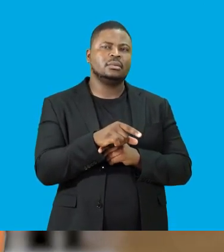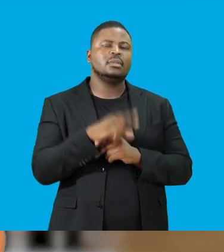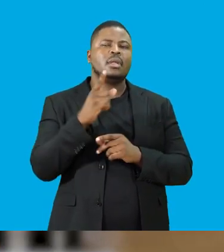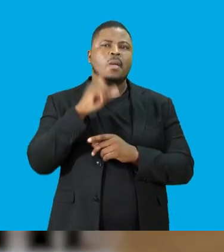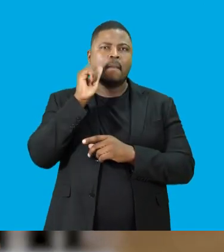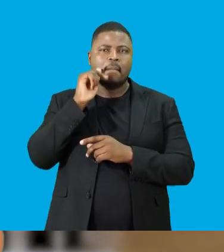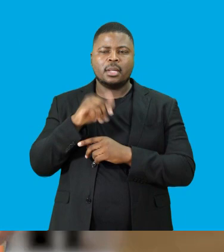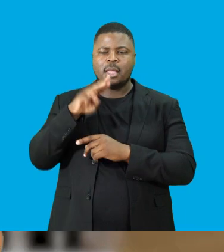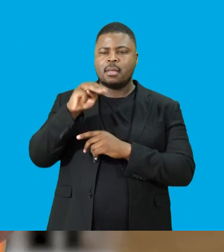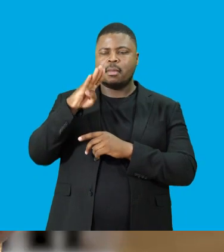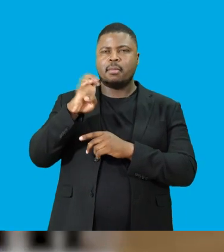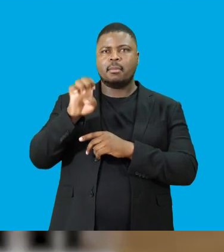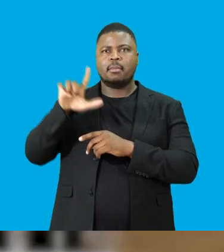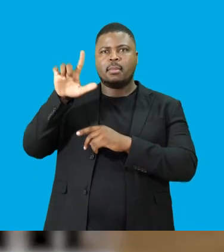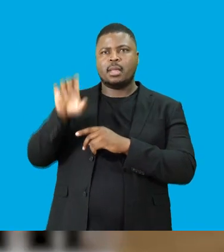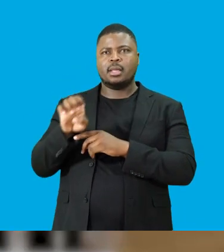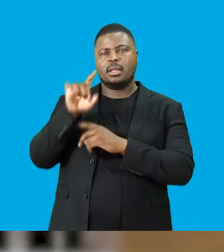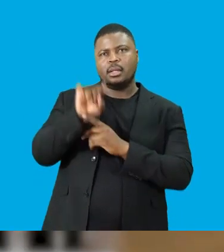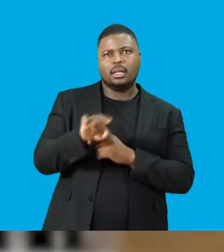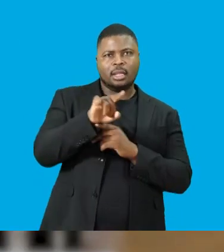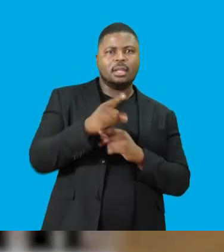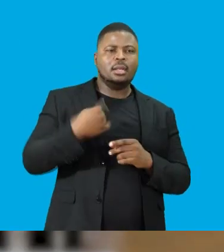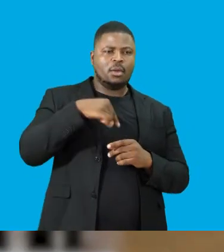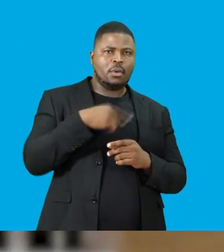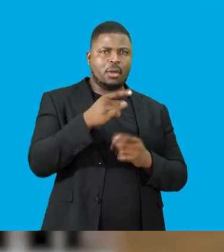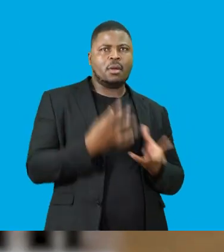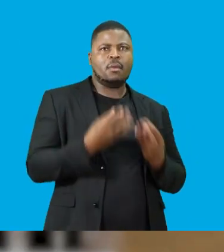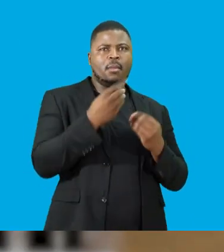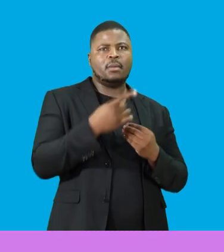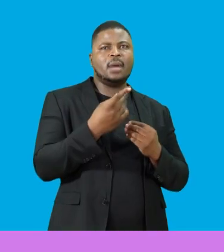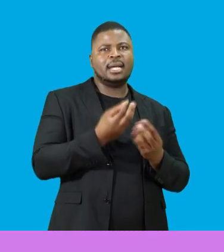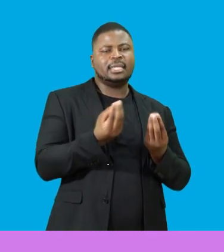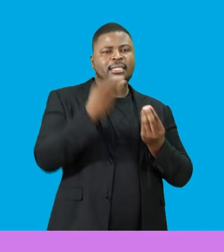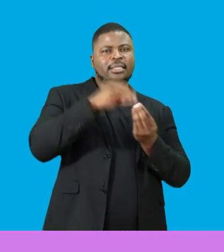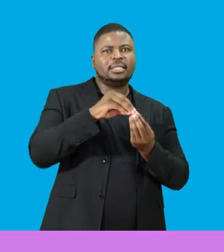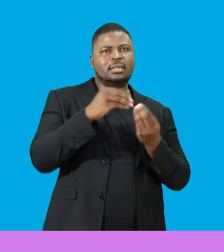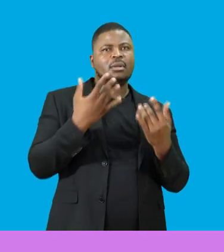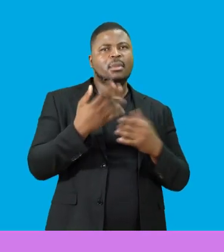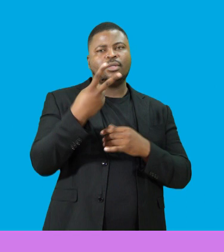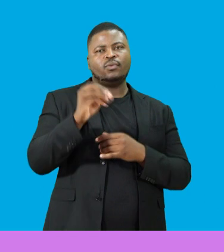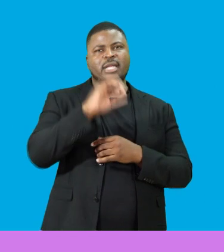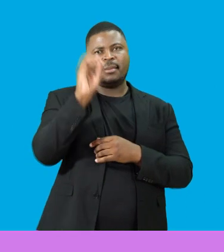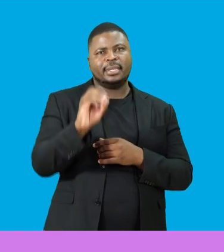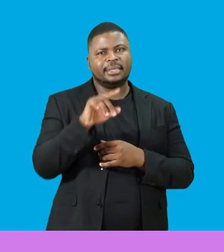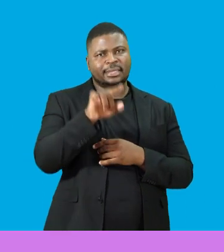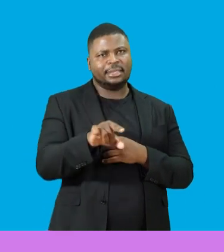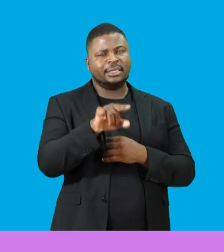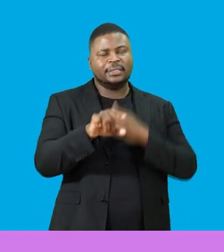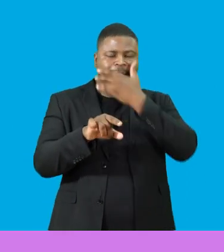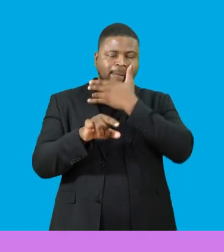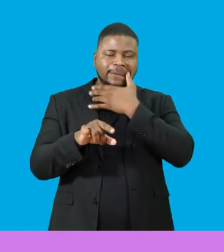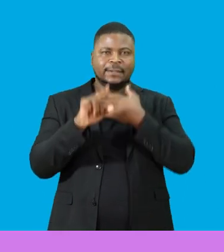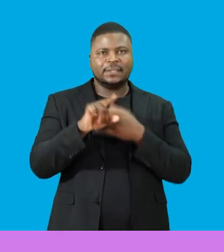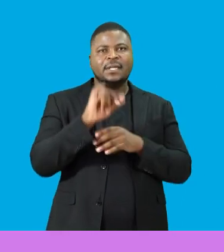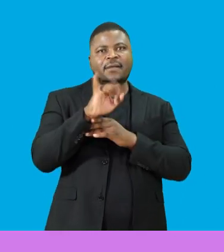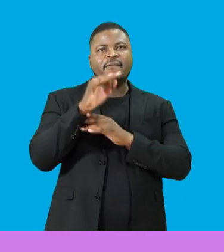like we did with Mr. Mbele's package deal, they said we had a discount of 20%. So when we say percentage increase, if it